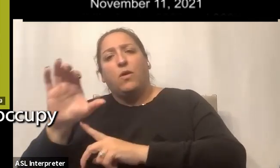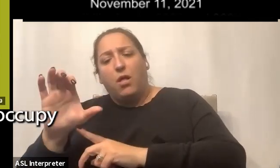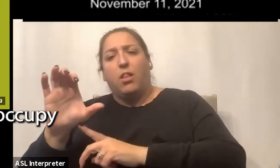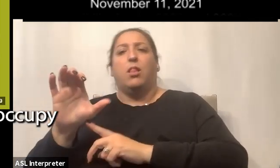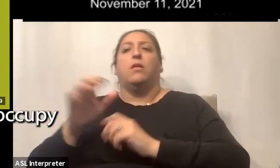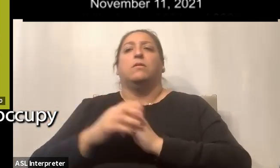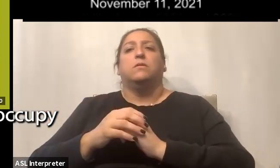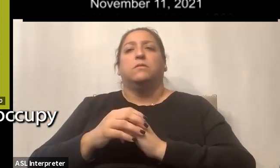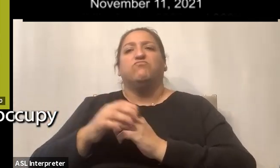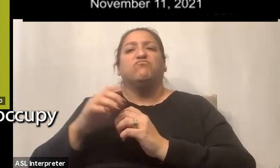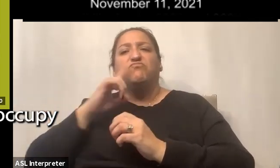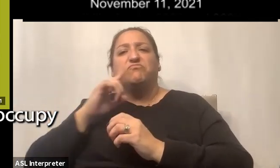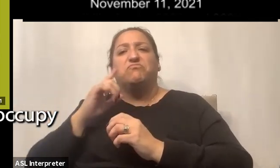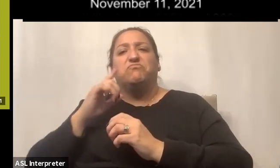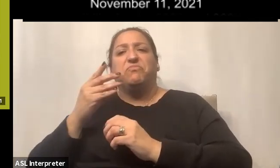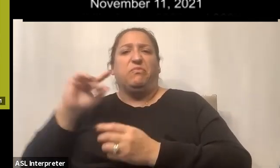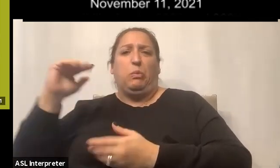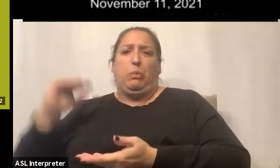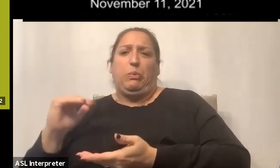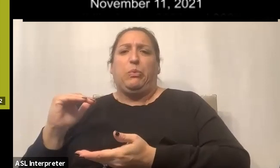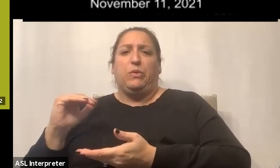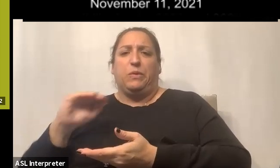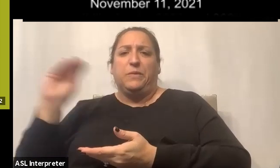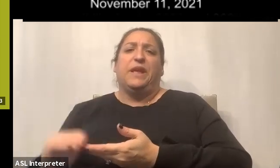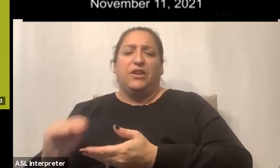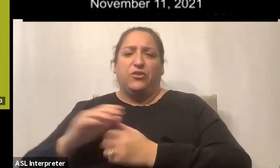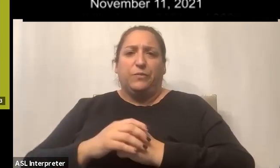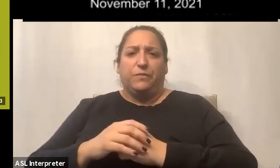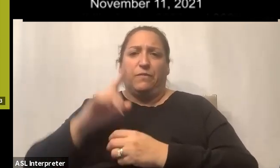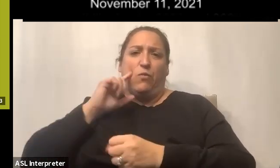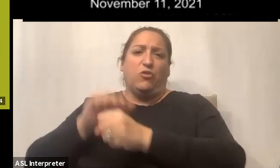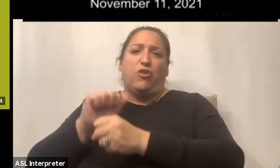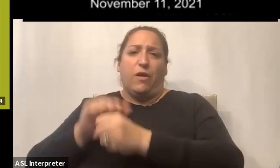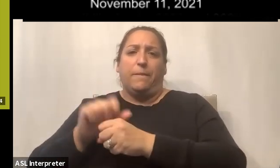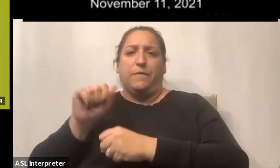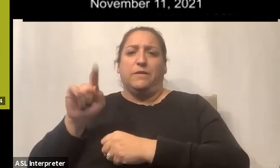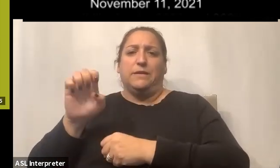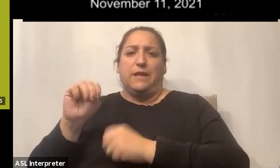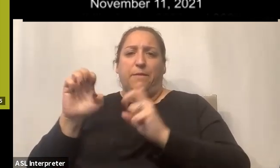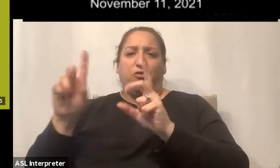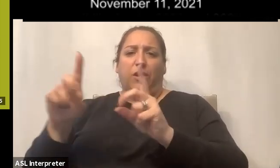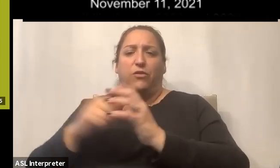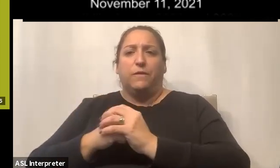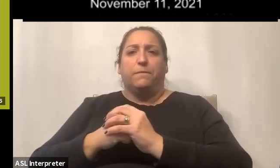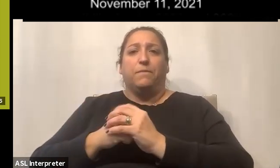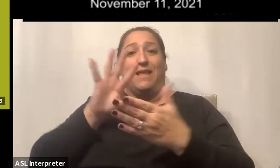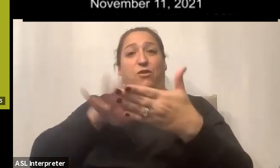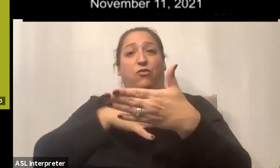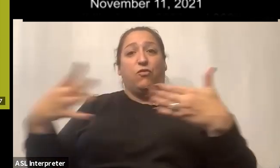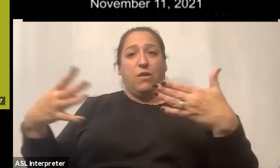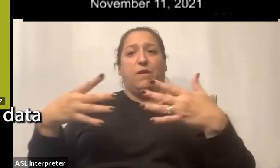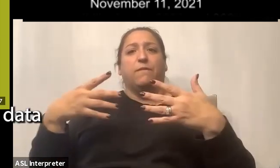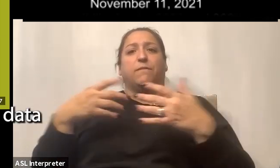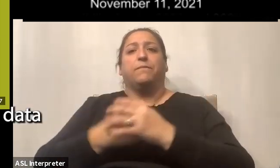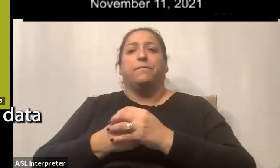color, occupy significantly less positions in STEM fields. And this is a graph from Pew Research